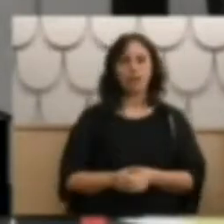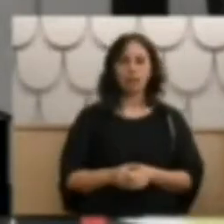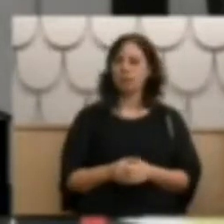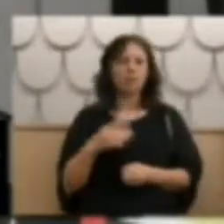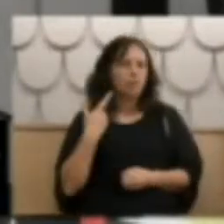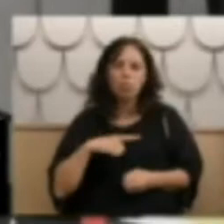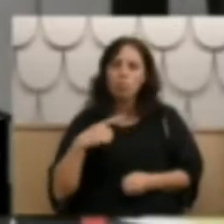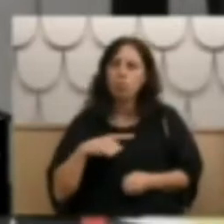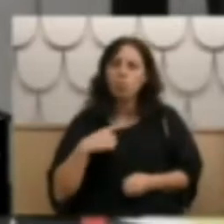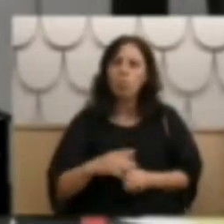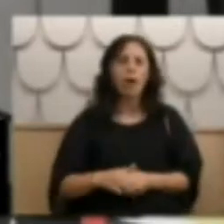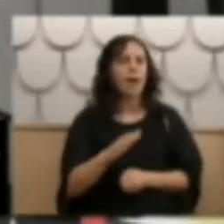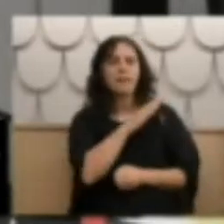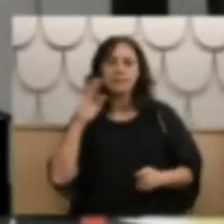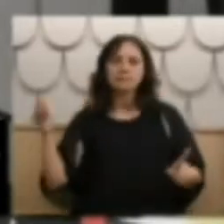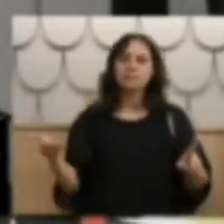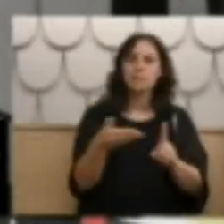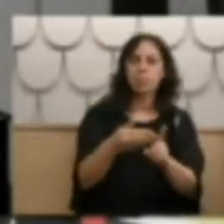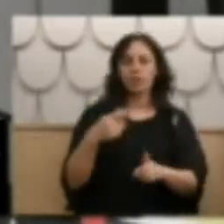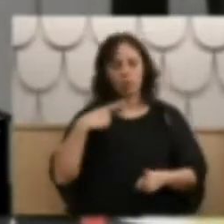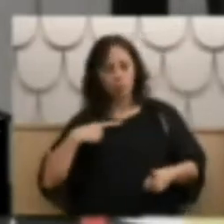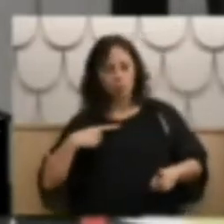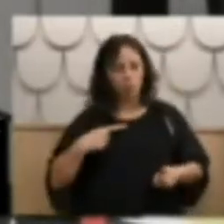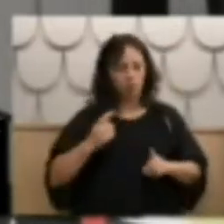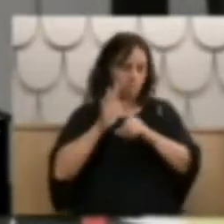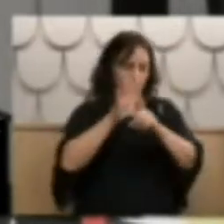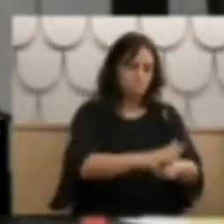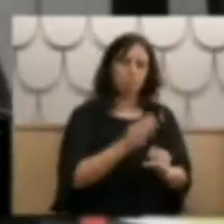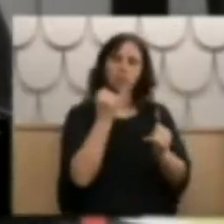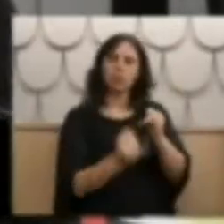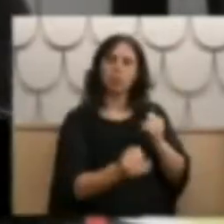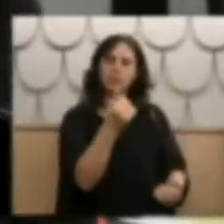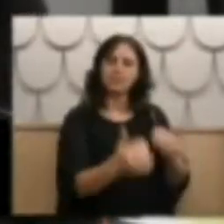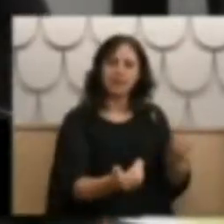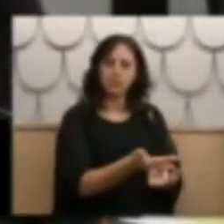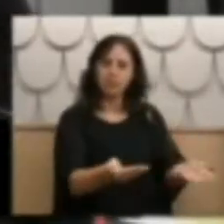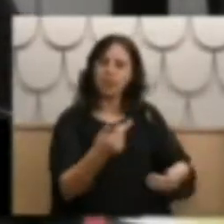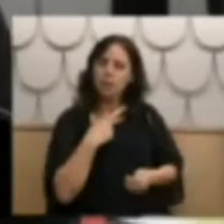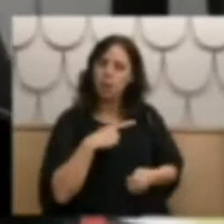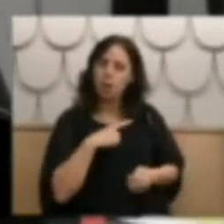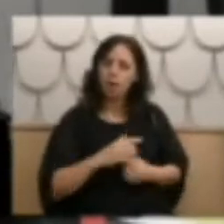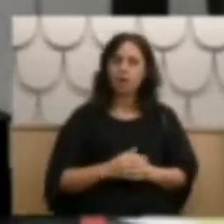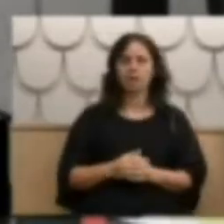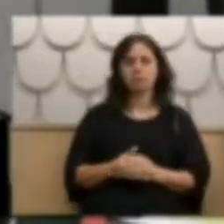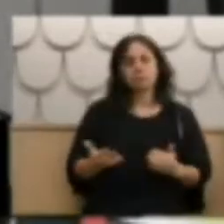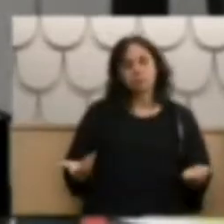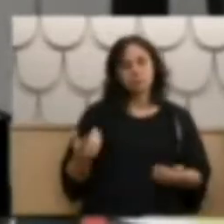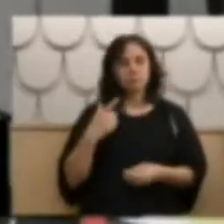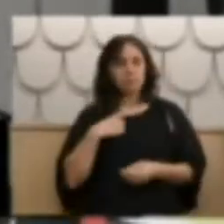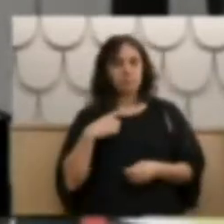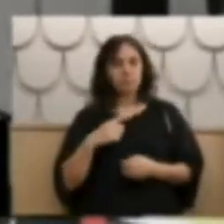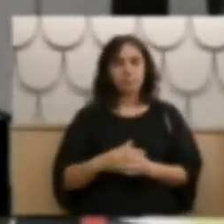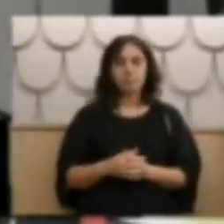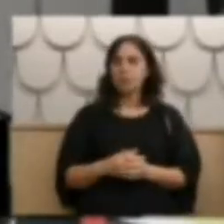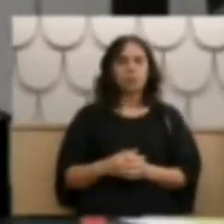widely and created so much suffering in the process? It's submitted that the answer lies in the fact there is a